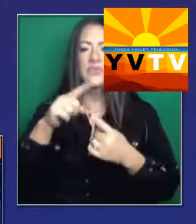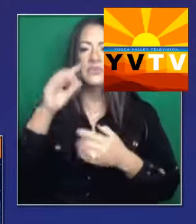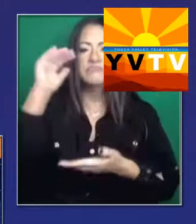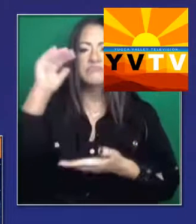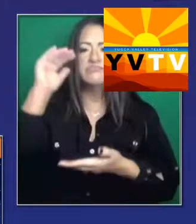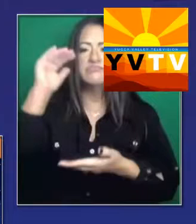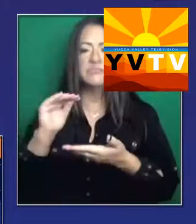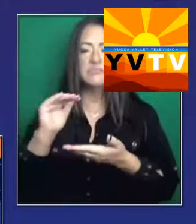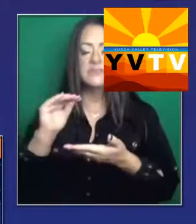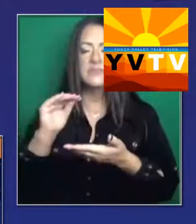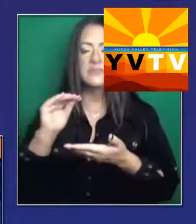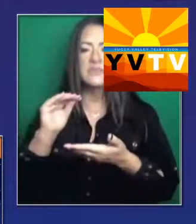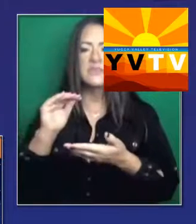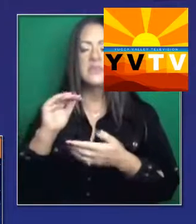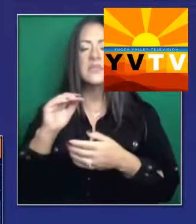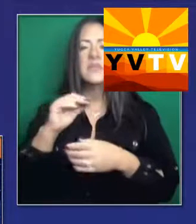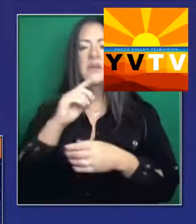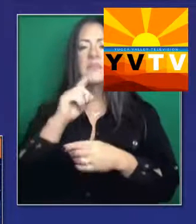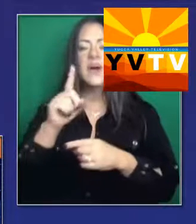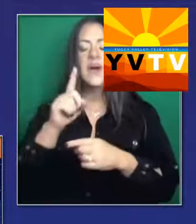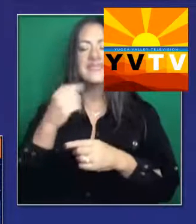285,500. On Saturday, it went up to